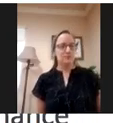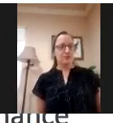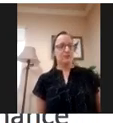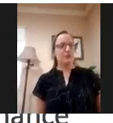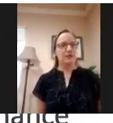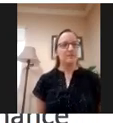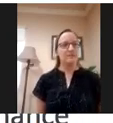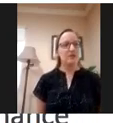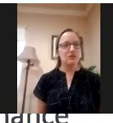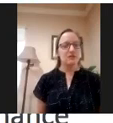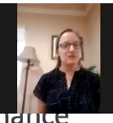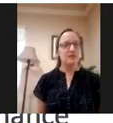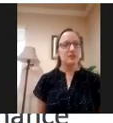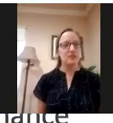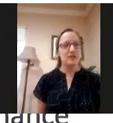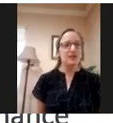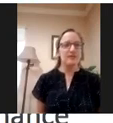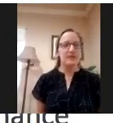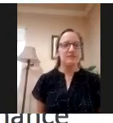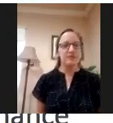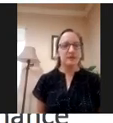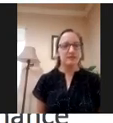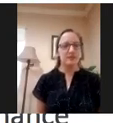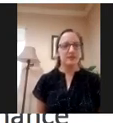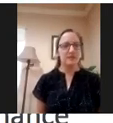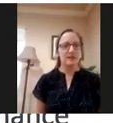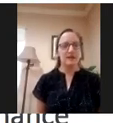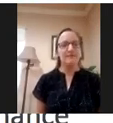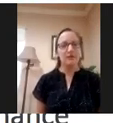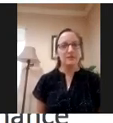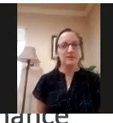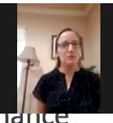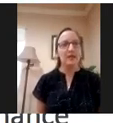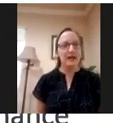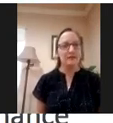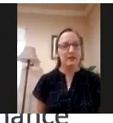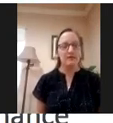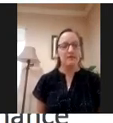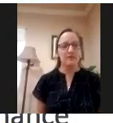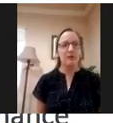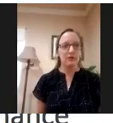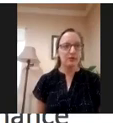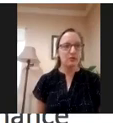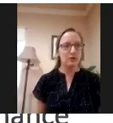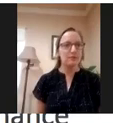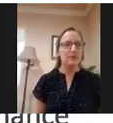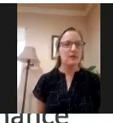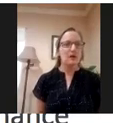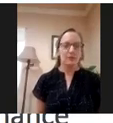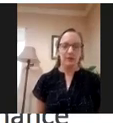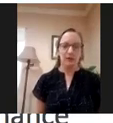So just briefly want to make sure there's some understanding of the types of responsibilities that a non-federal sponsor would have if partnering with the